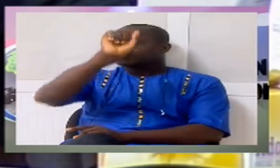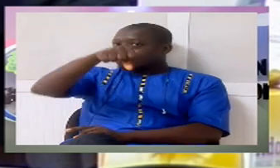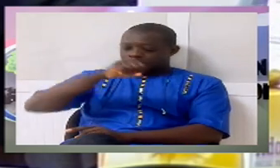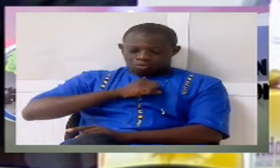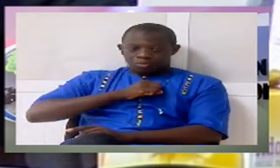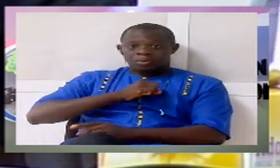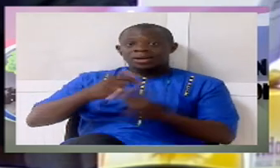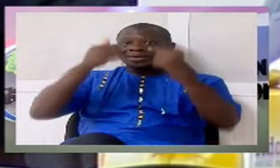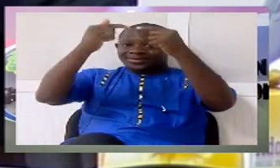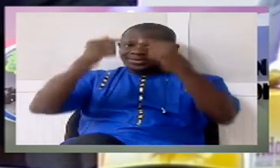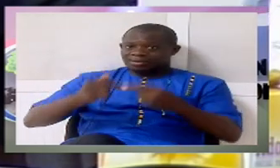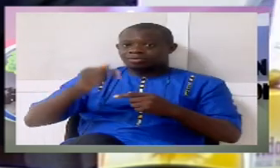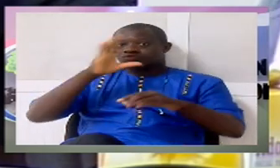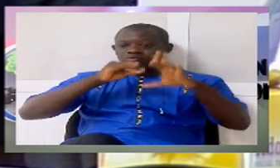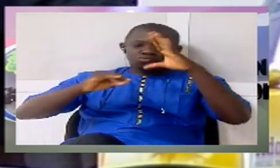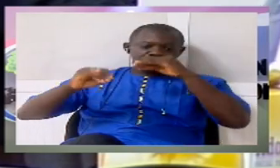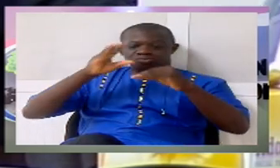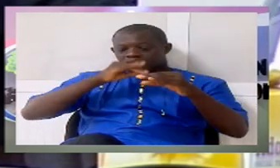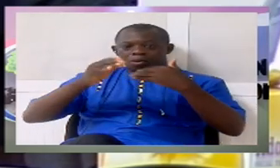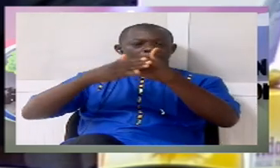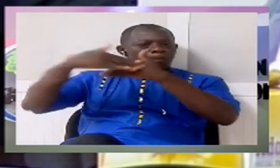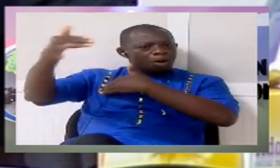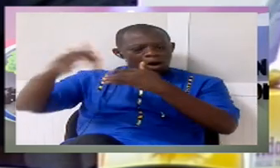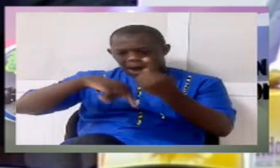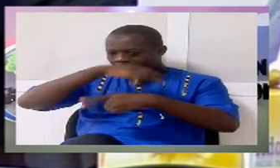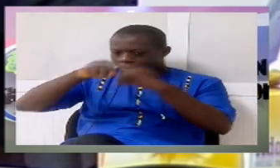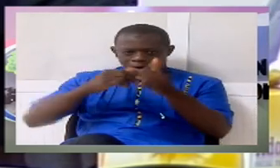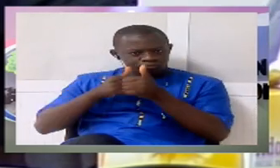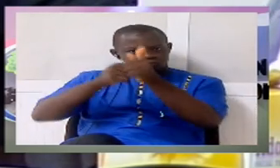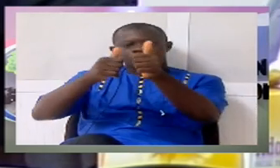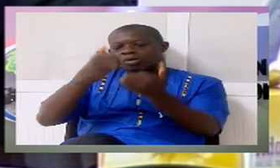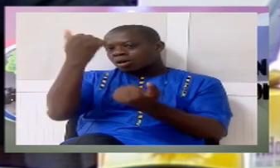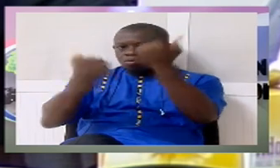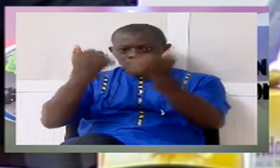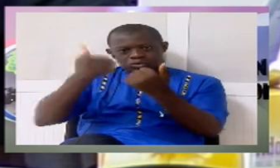your statement talks a lot about the convoys. Why is the statement?